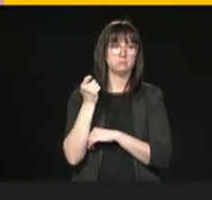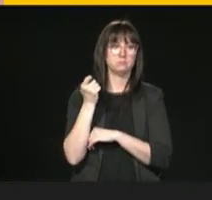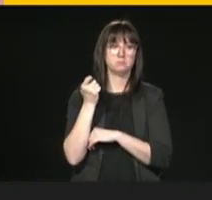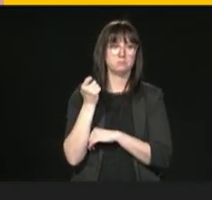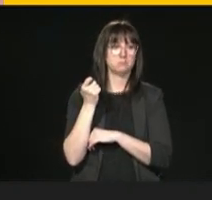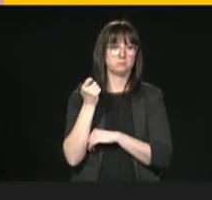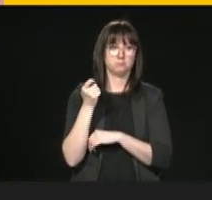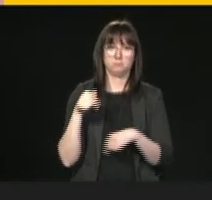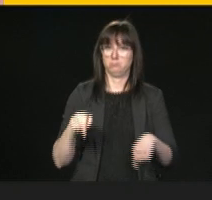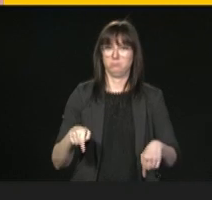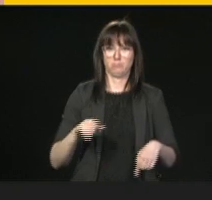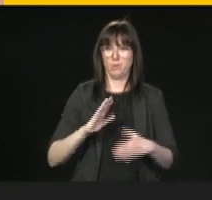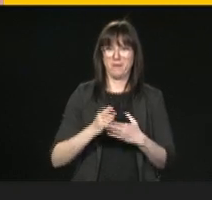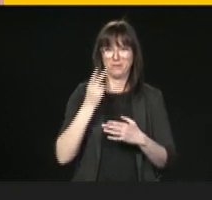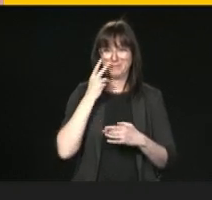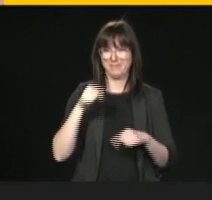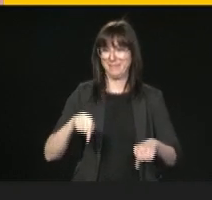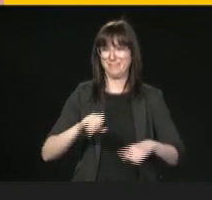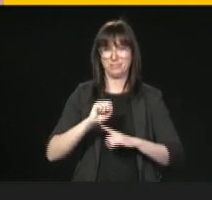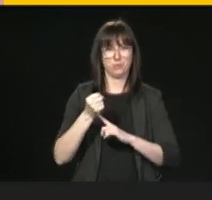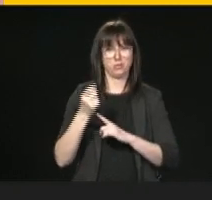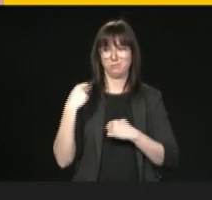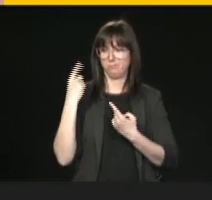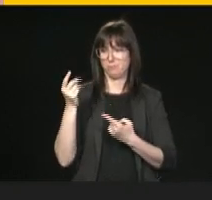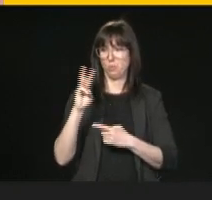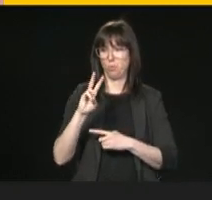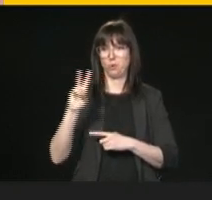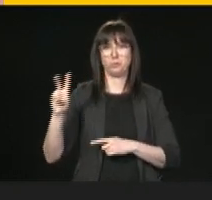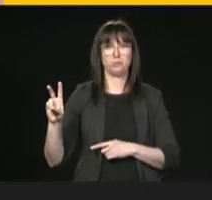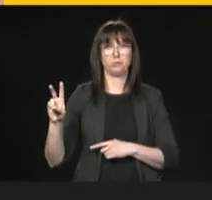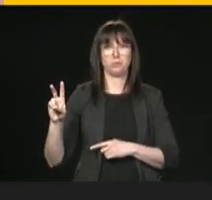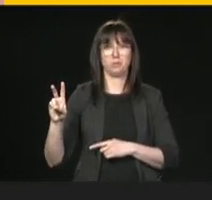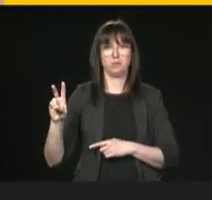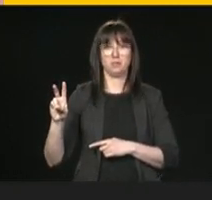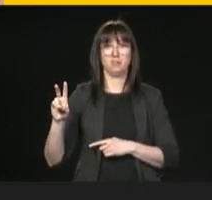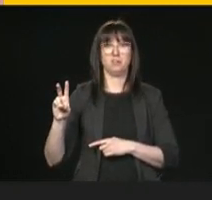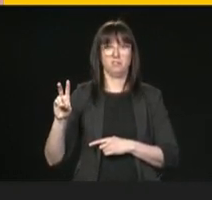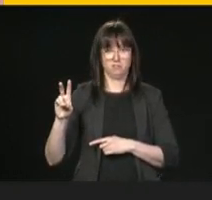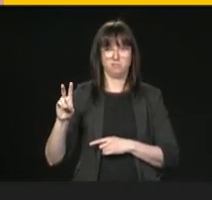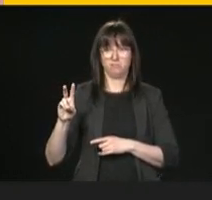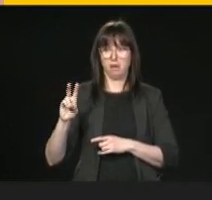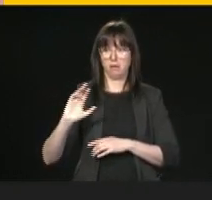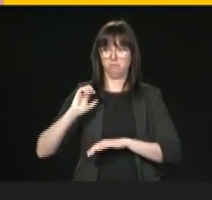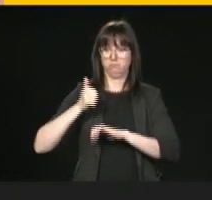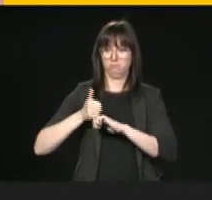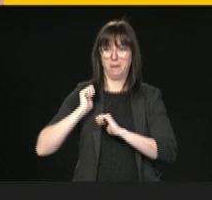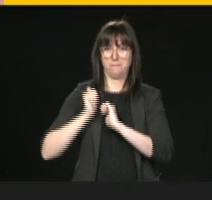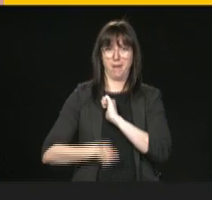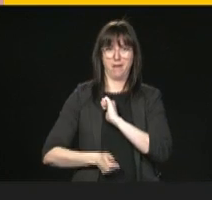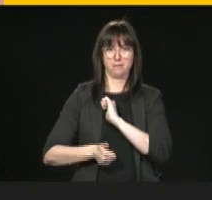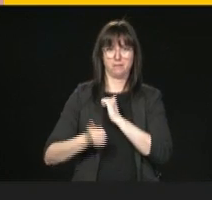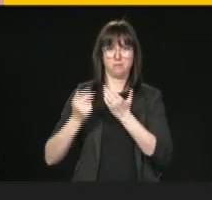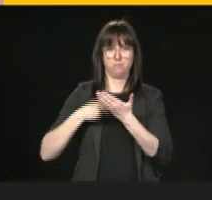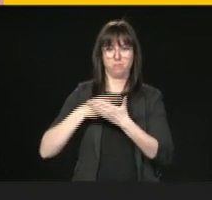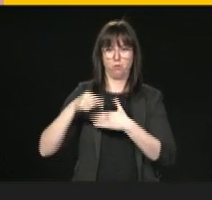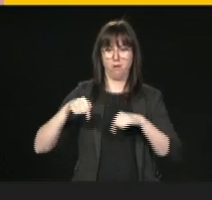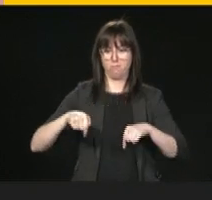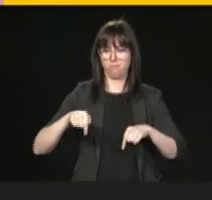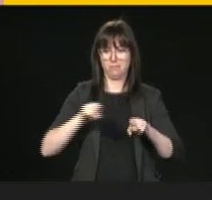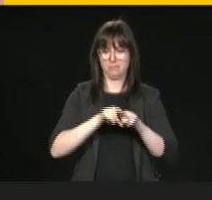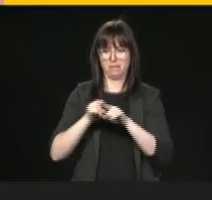and we've never had to implement such a measure of this scope. So Quebecers and Canadians in particular